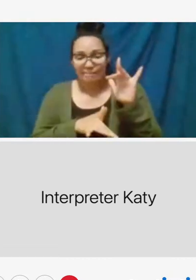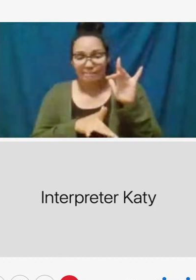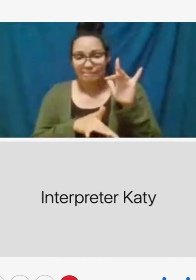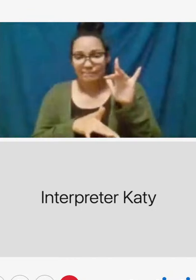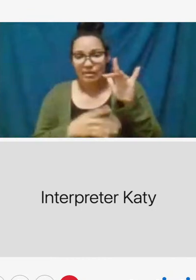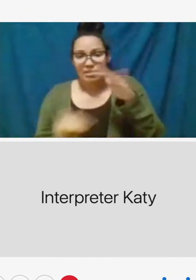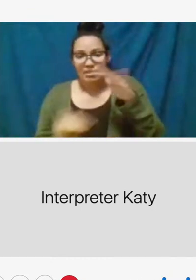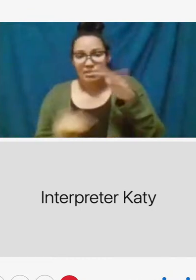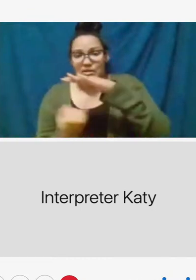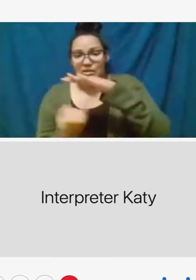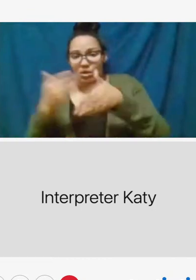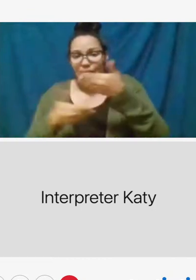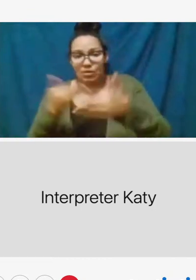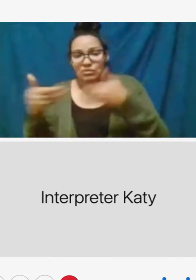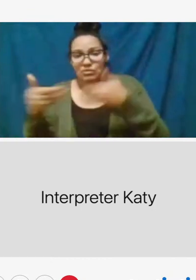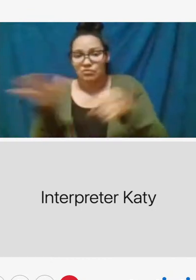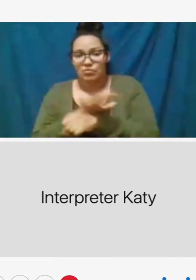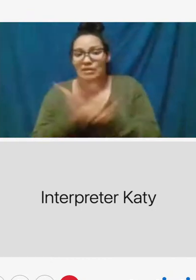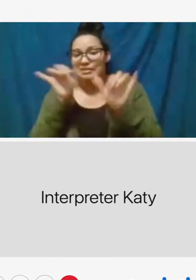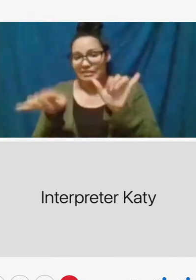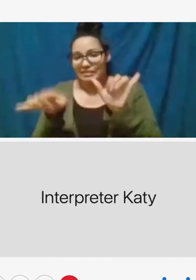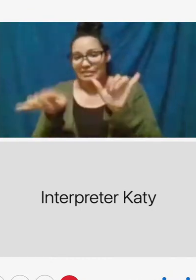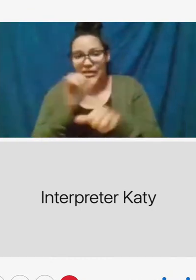completely and remain at work